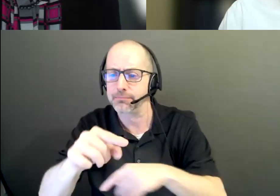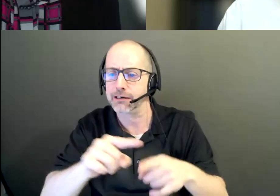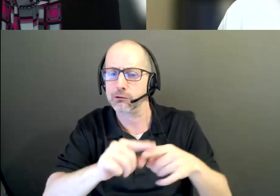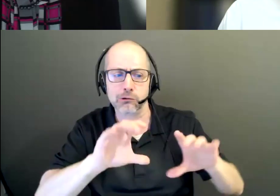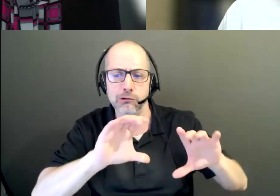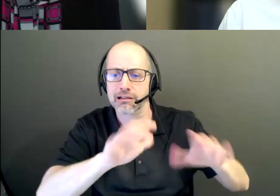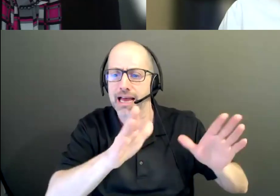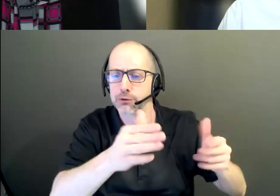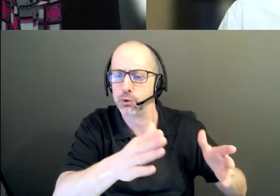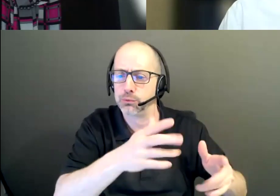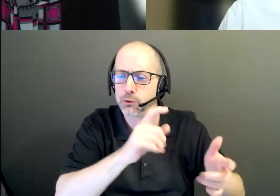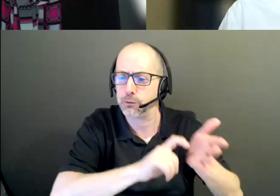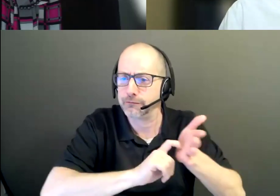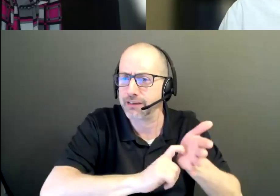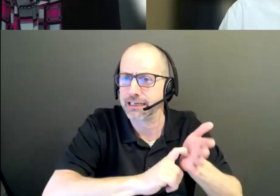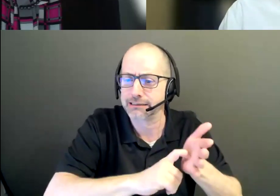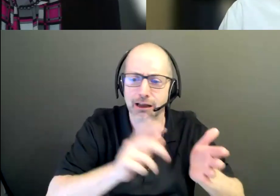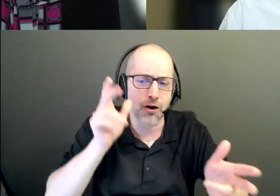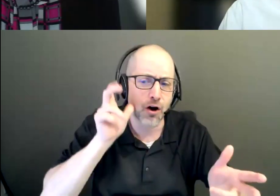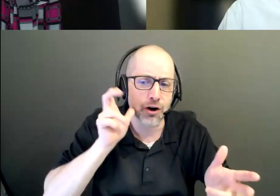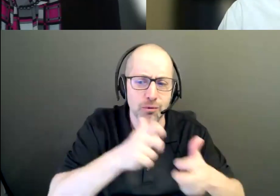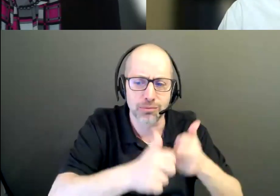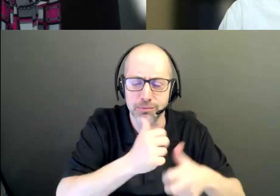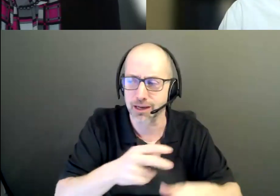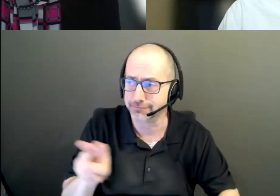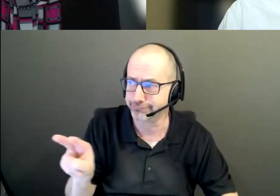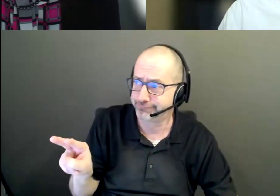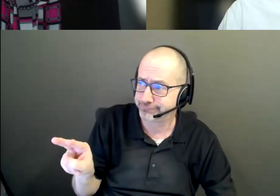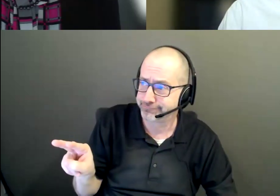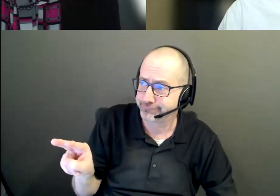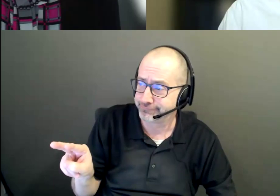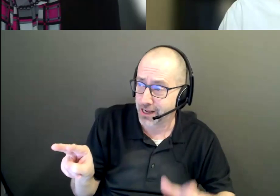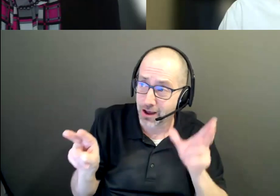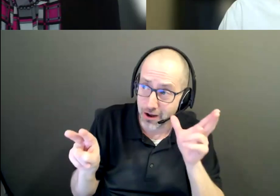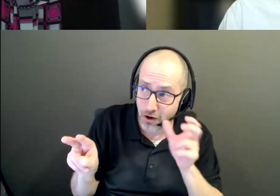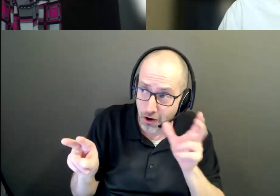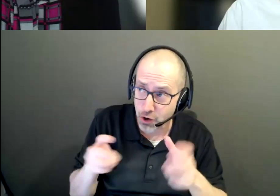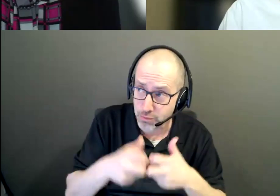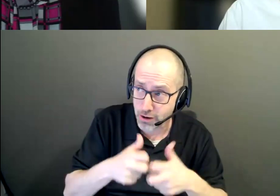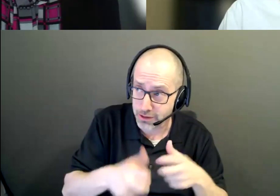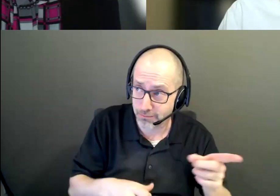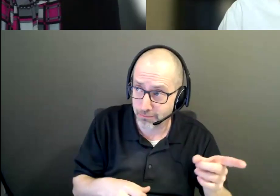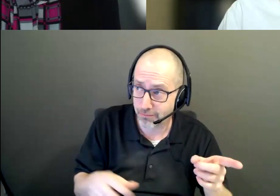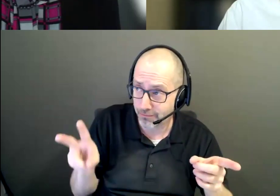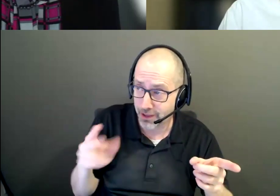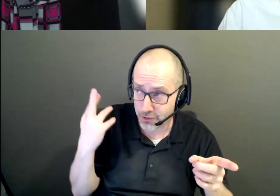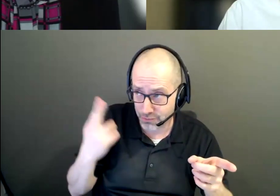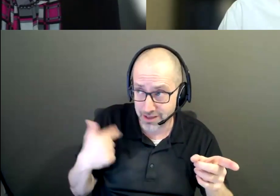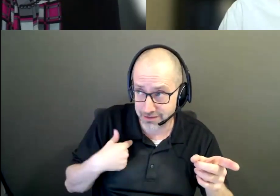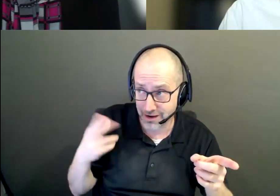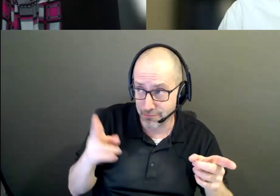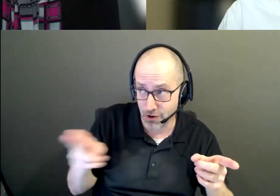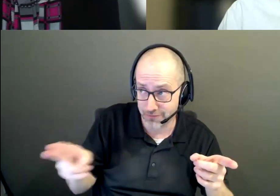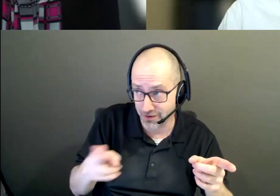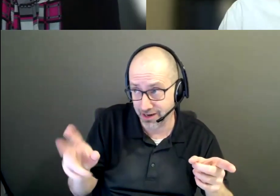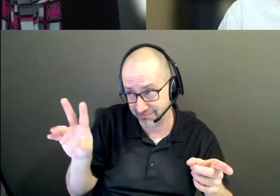an audio problem. And I look at him and I say, but do you realize that I'm hard of hearing, more